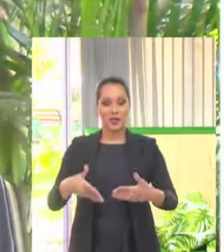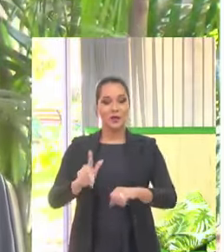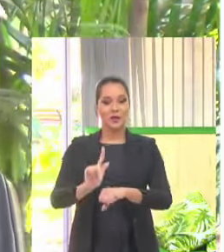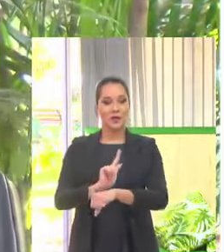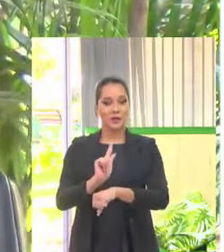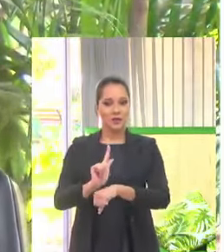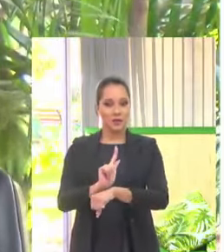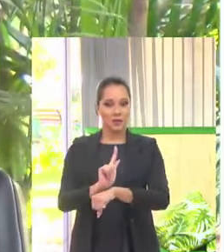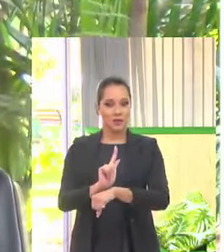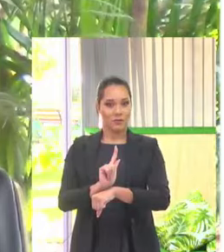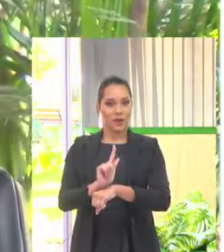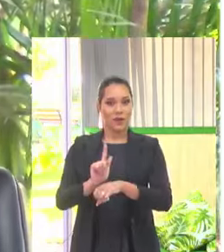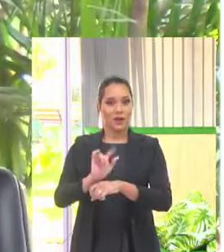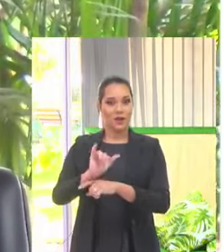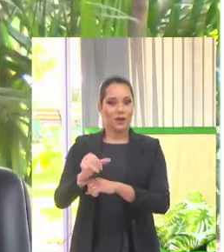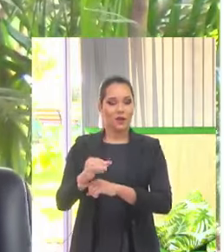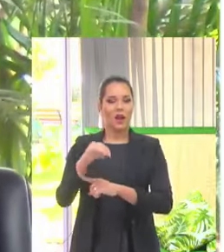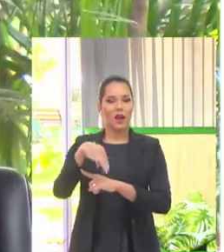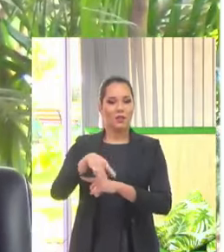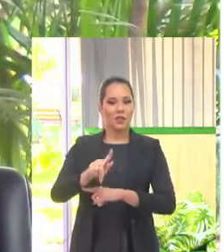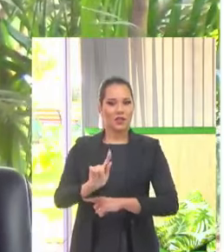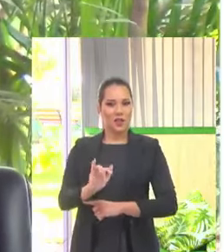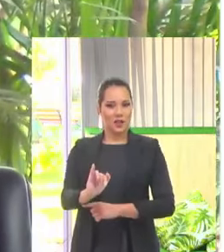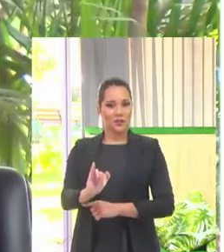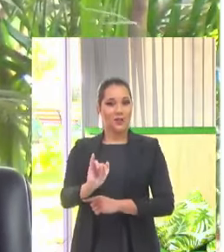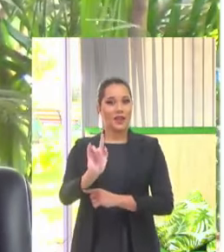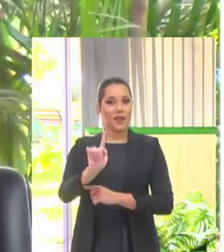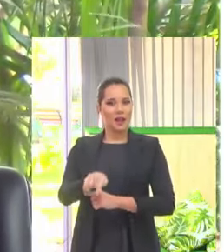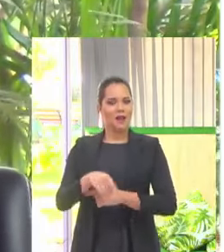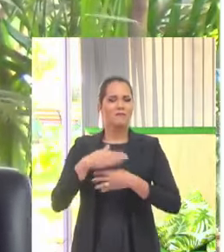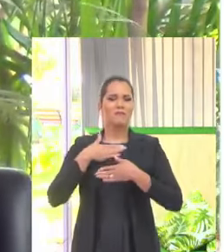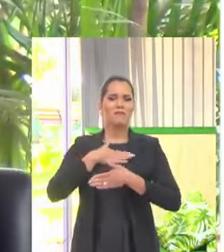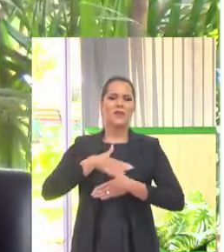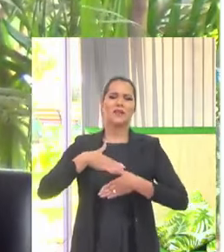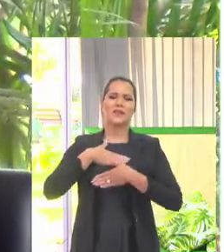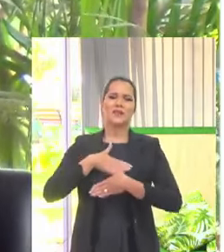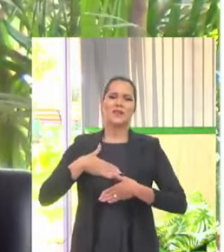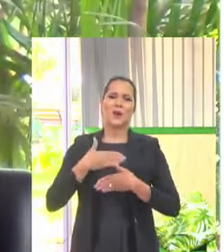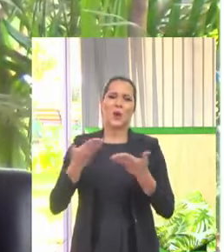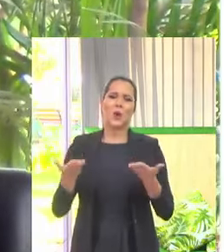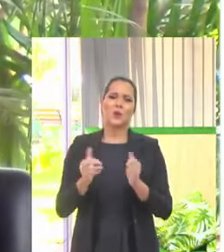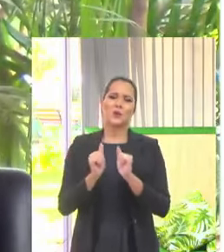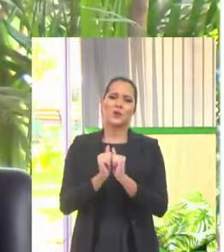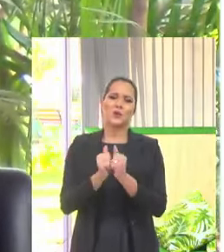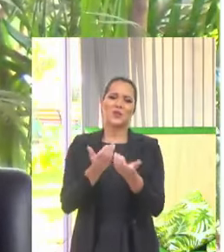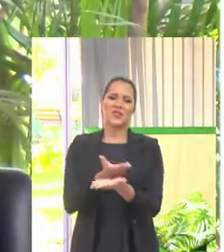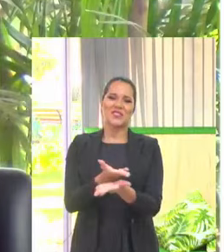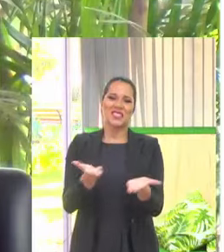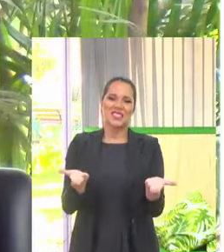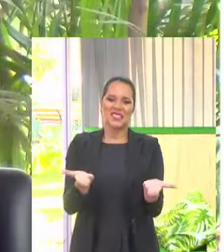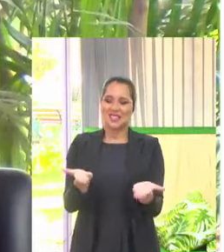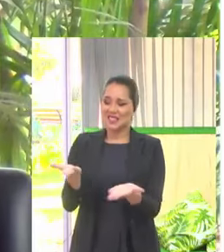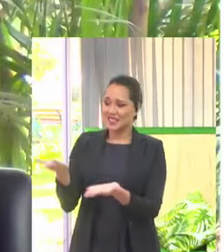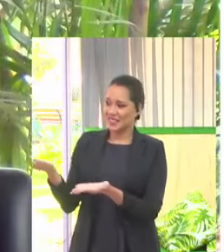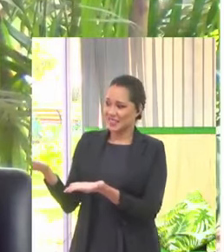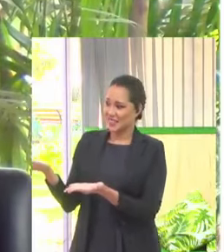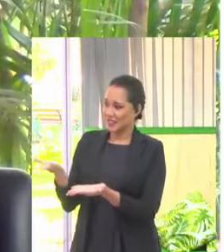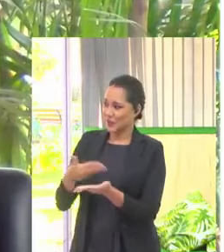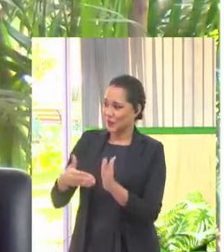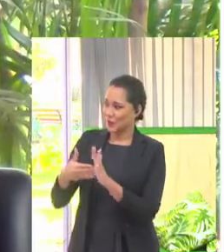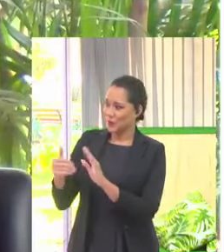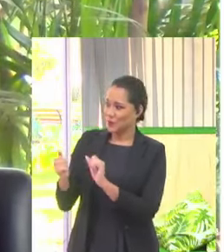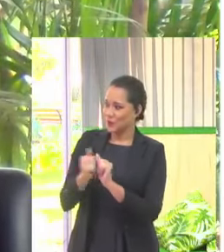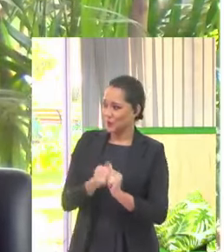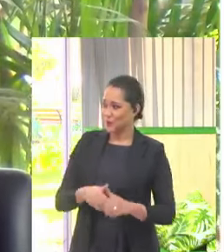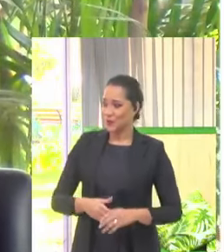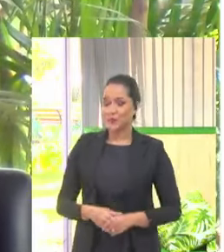Service Innovation. It's a pleasure to be here and to have you all here with us. First, I would like to inform